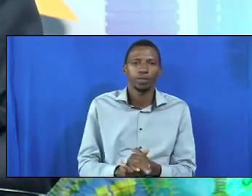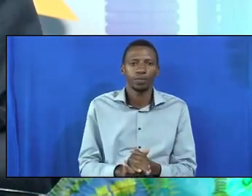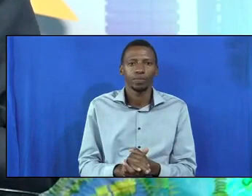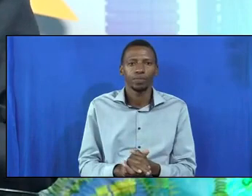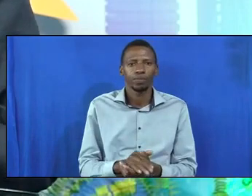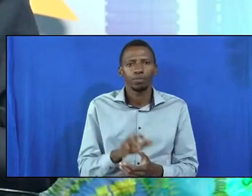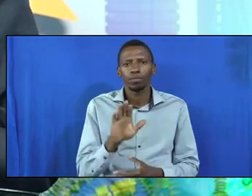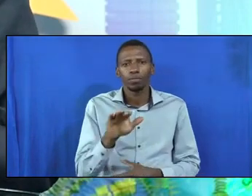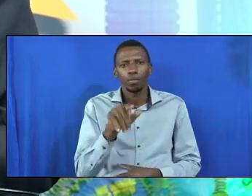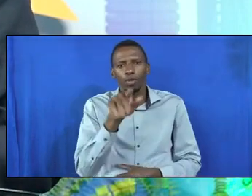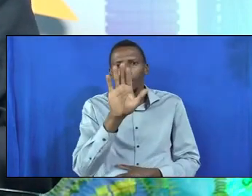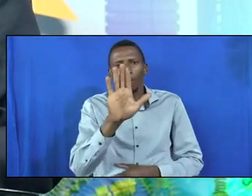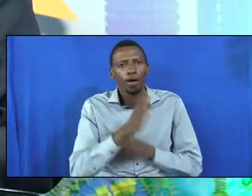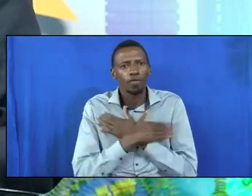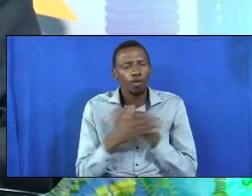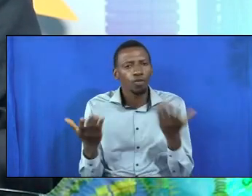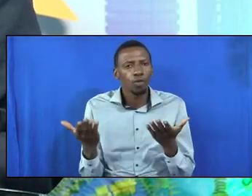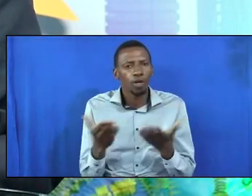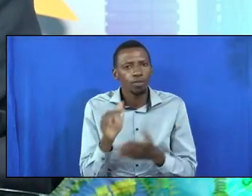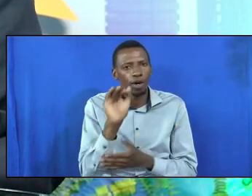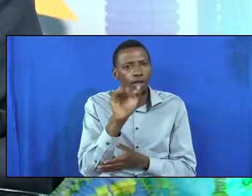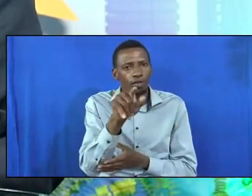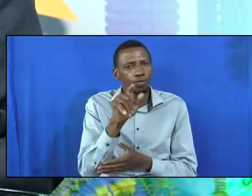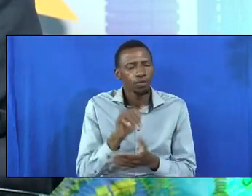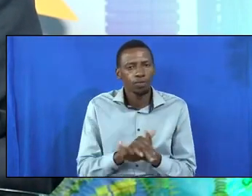Where is your friend?